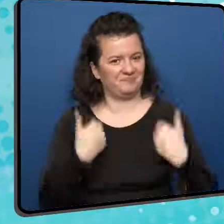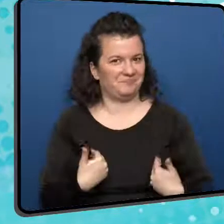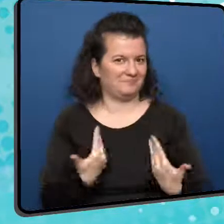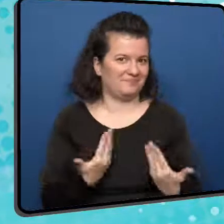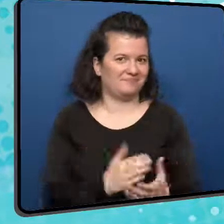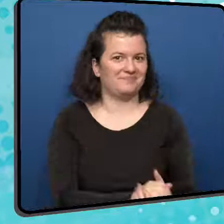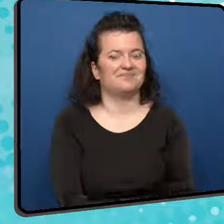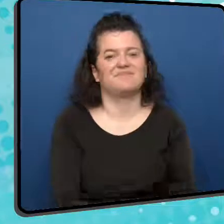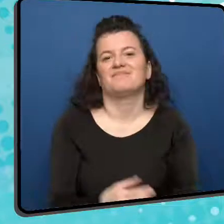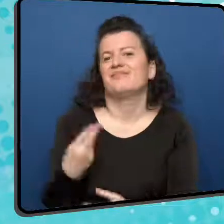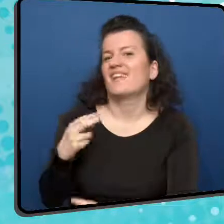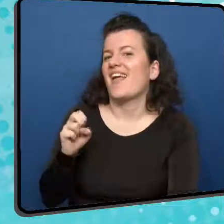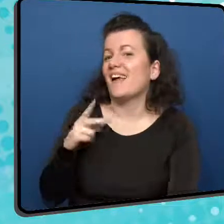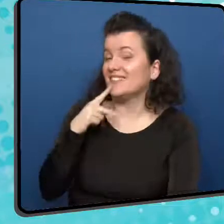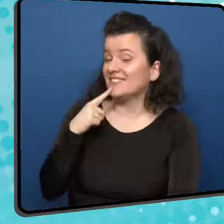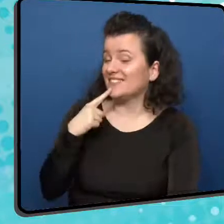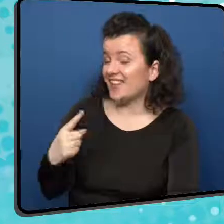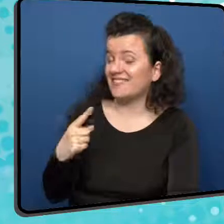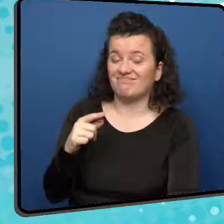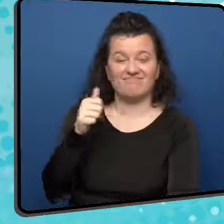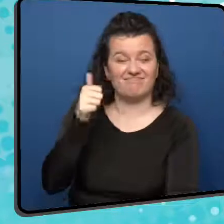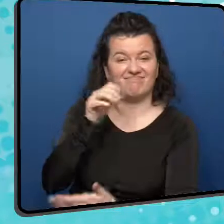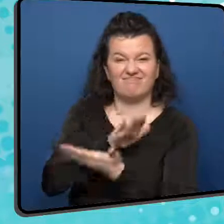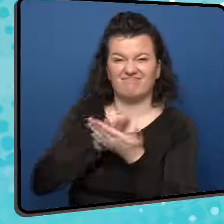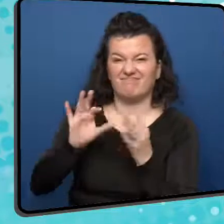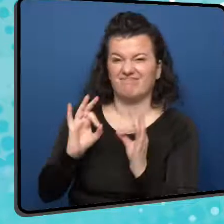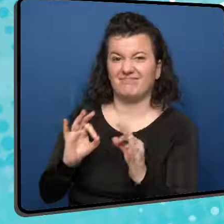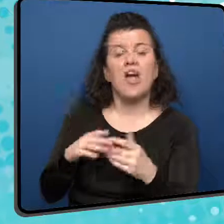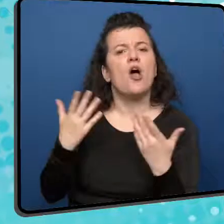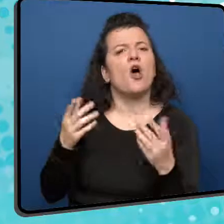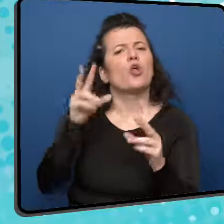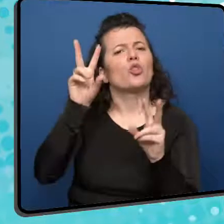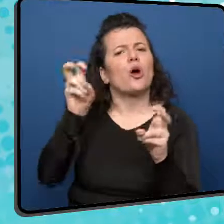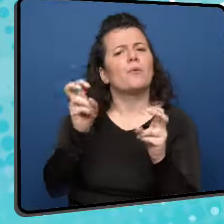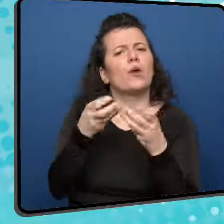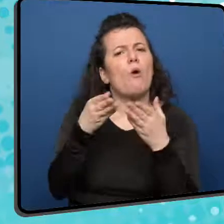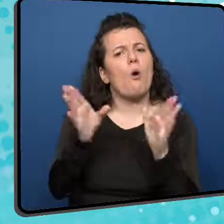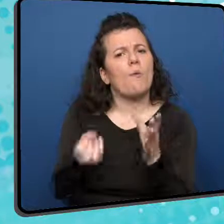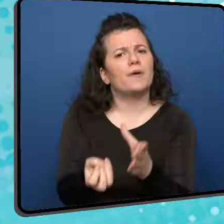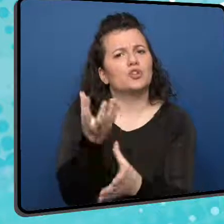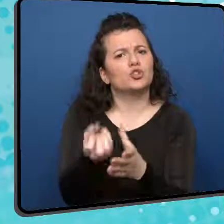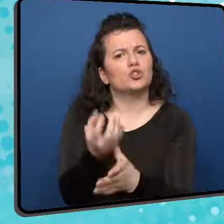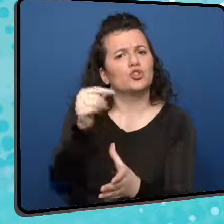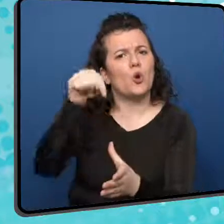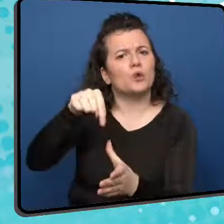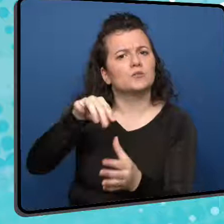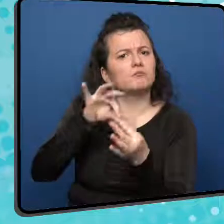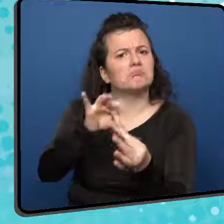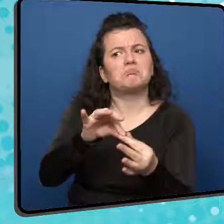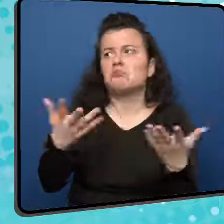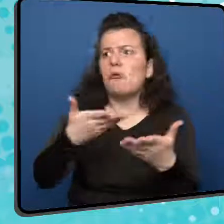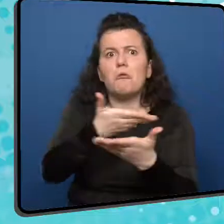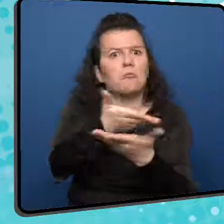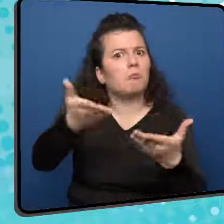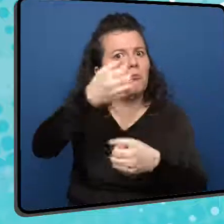Nice. So can you tell us a bit about the open source project? What does it help people achieve?